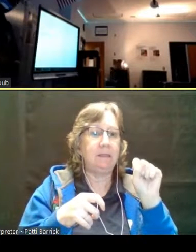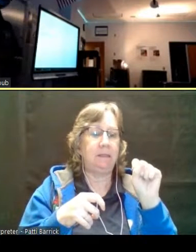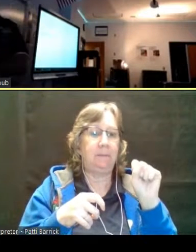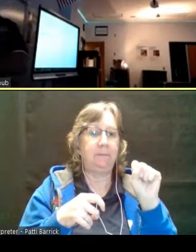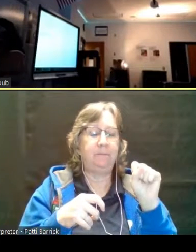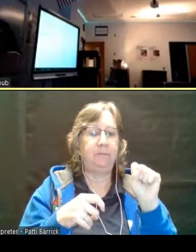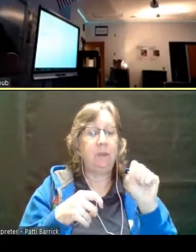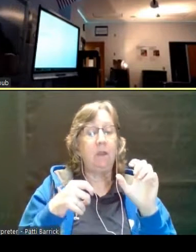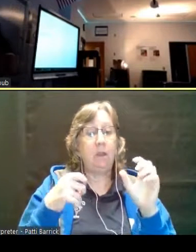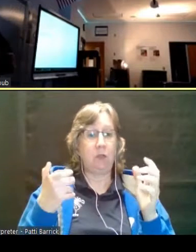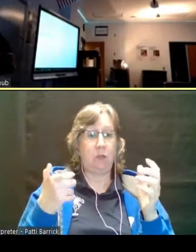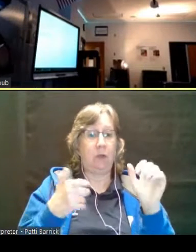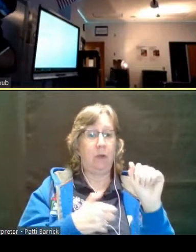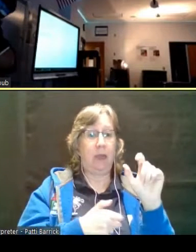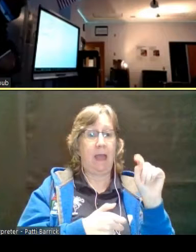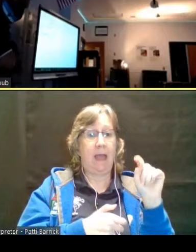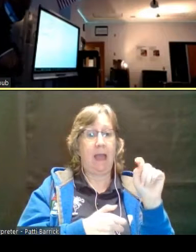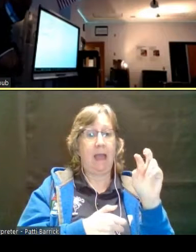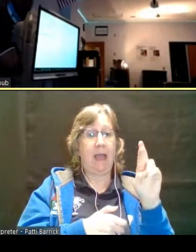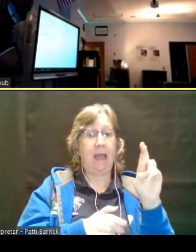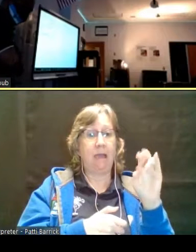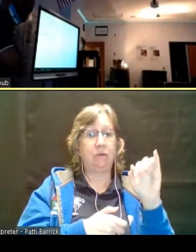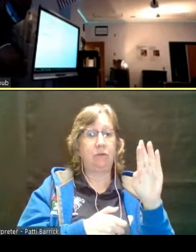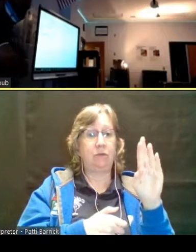So attributes,